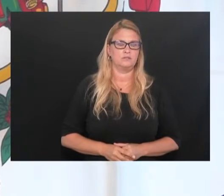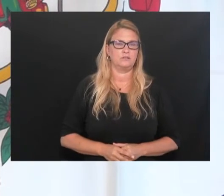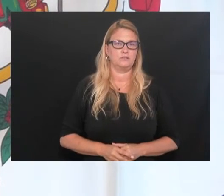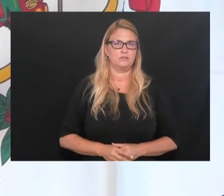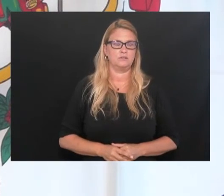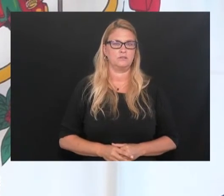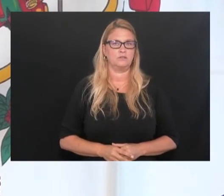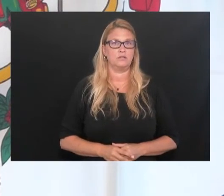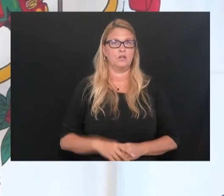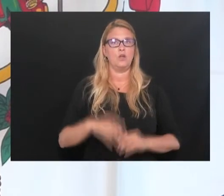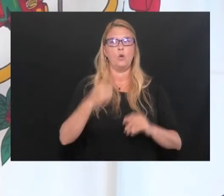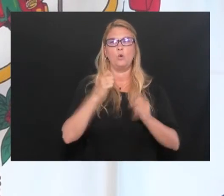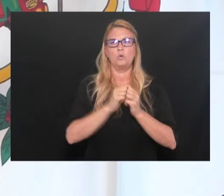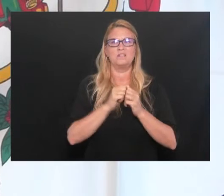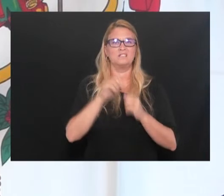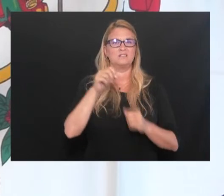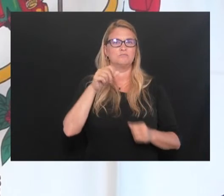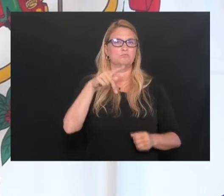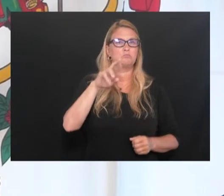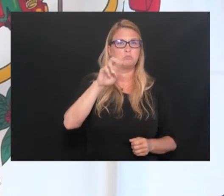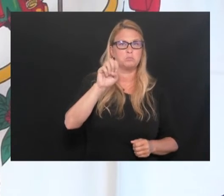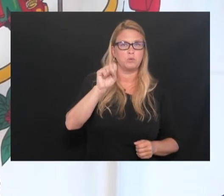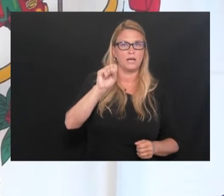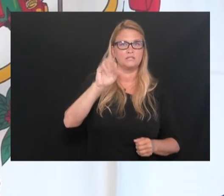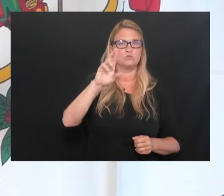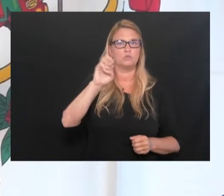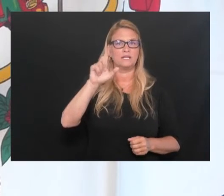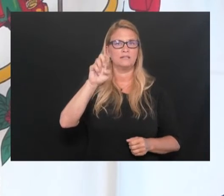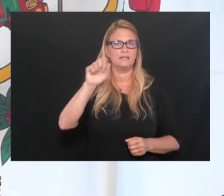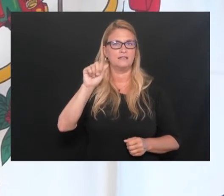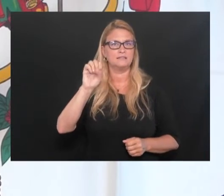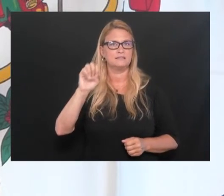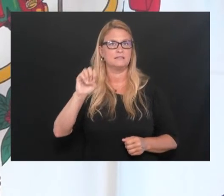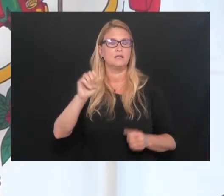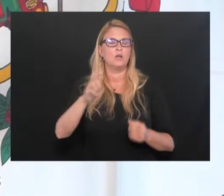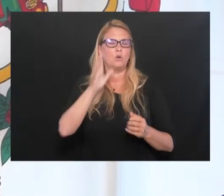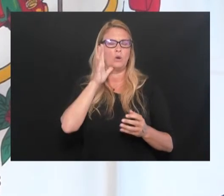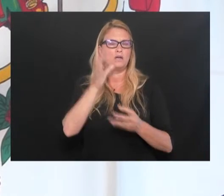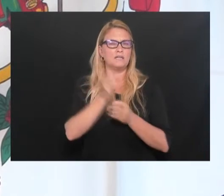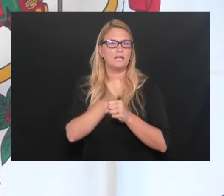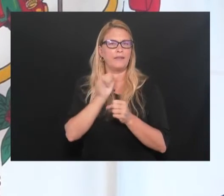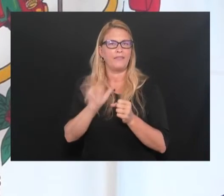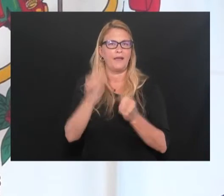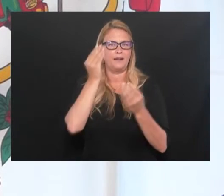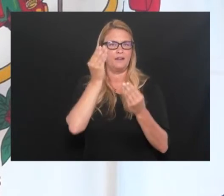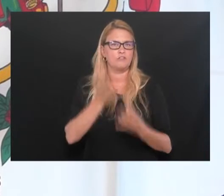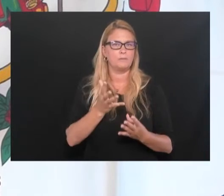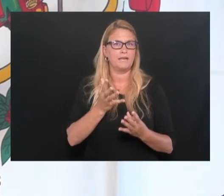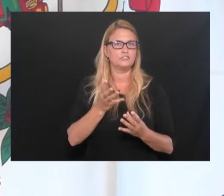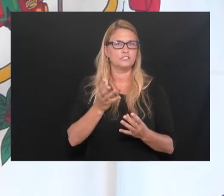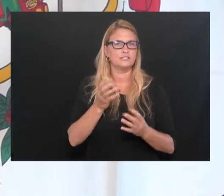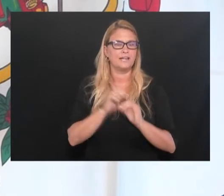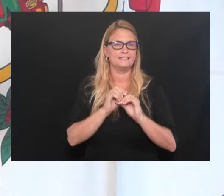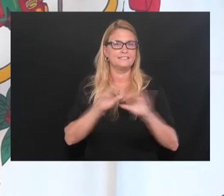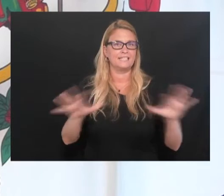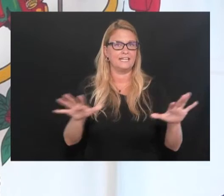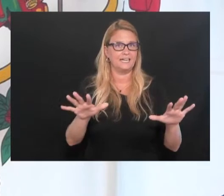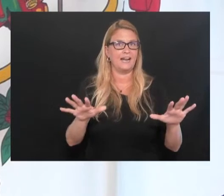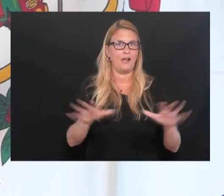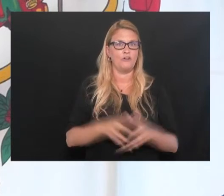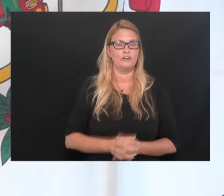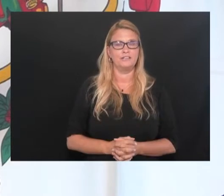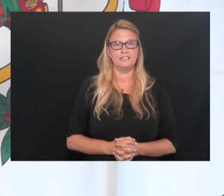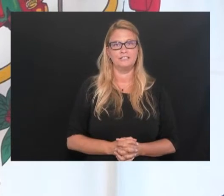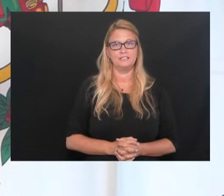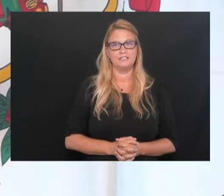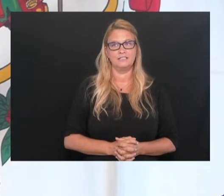and with a press release and everything, we'll get the details immediately and get out something on that,